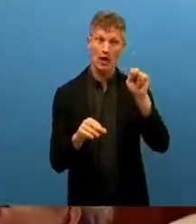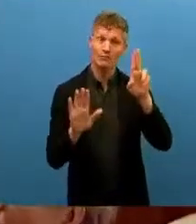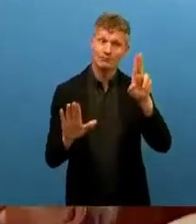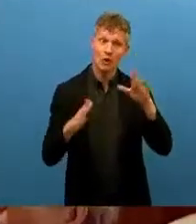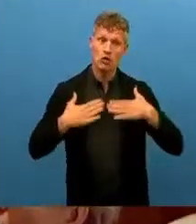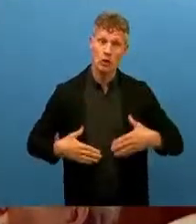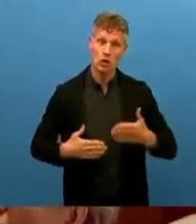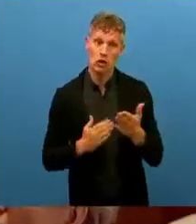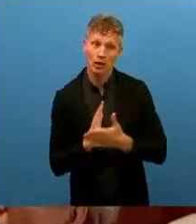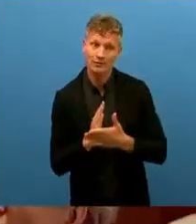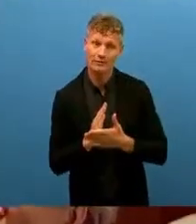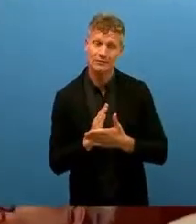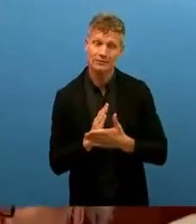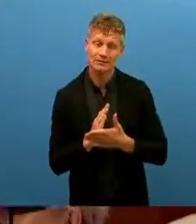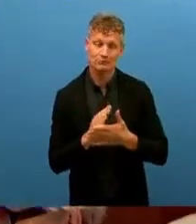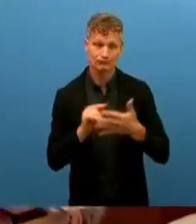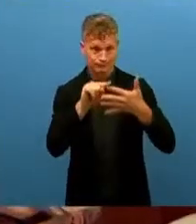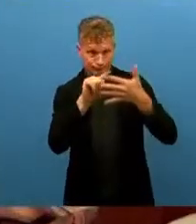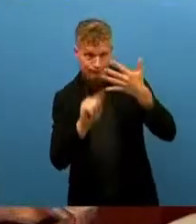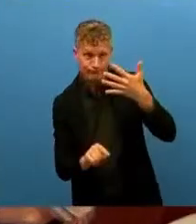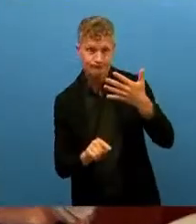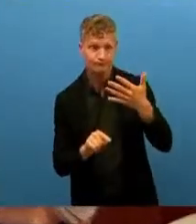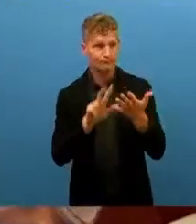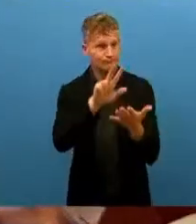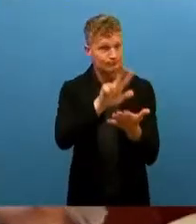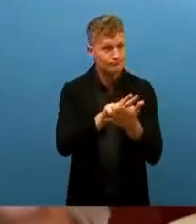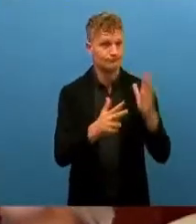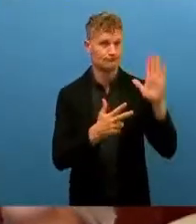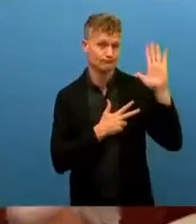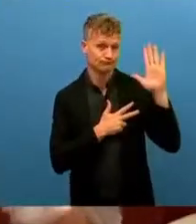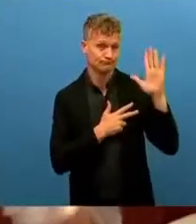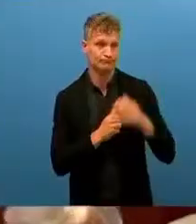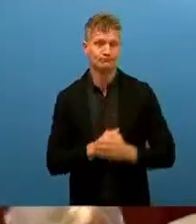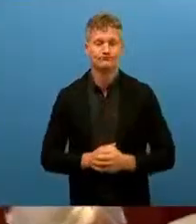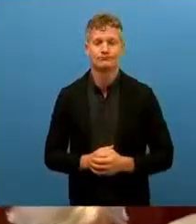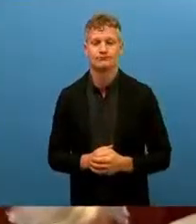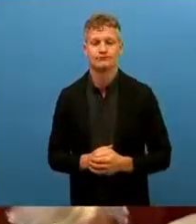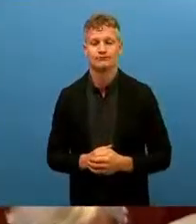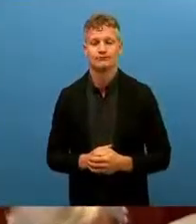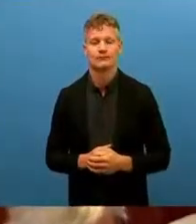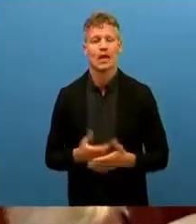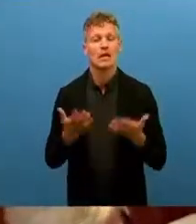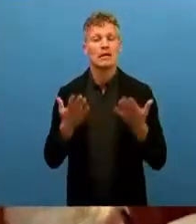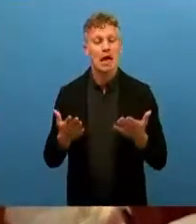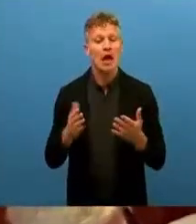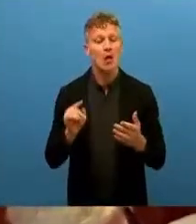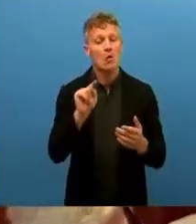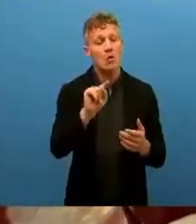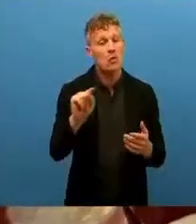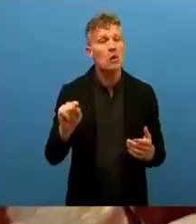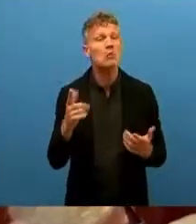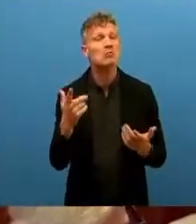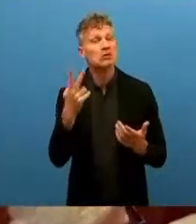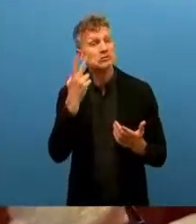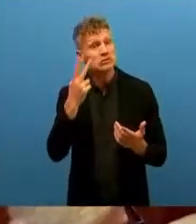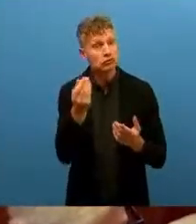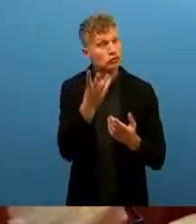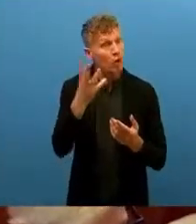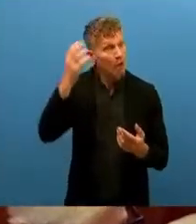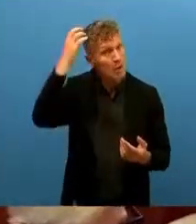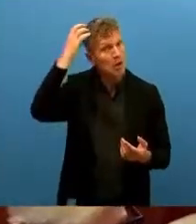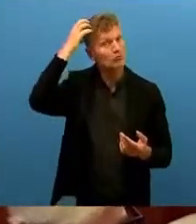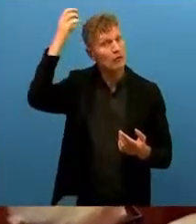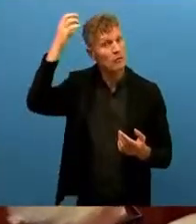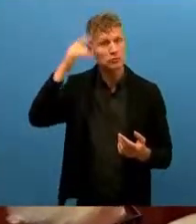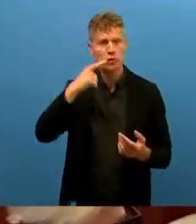was encouraging to witness a growing openness among state representatives to innovative, flexible, and